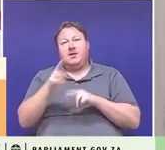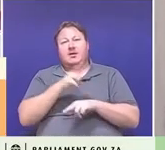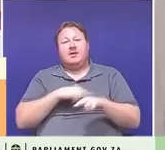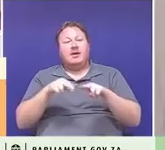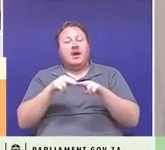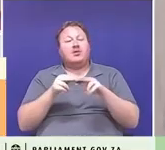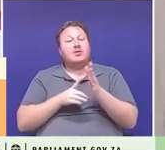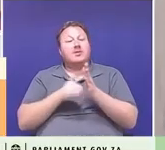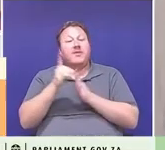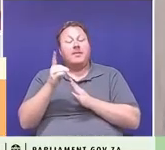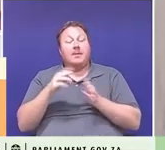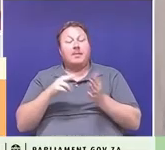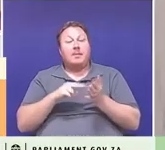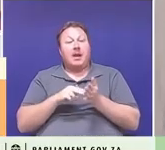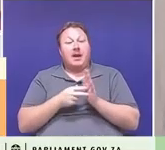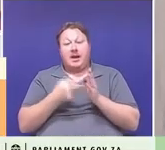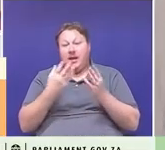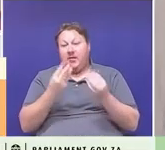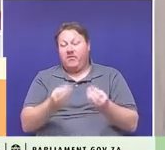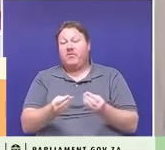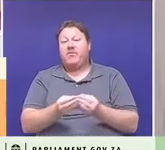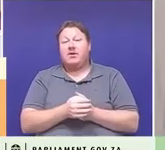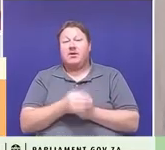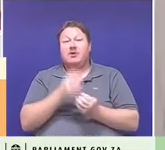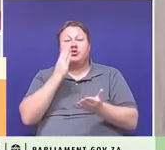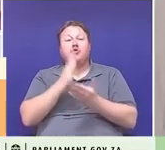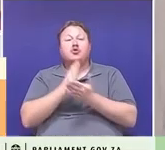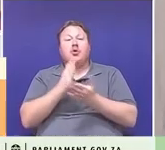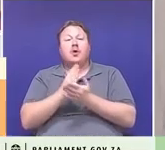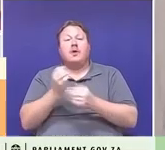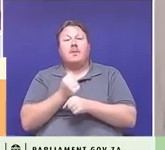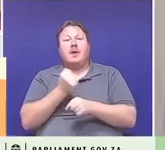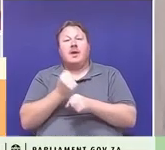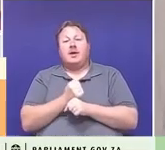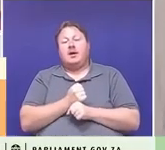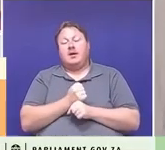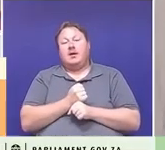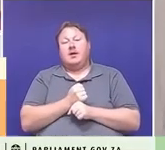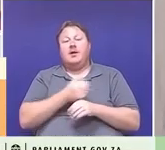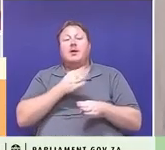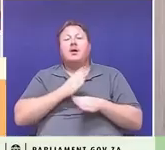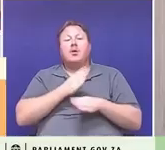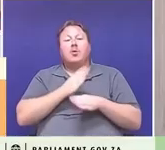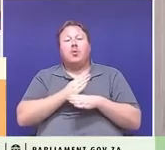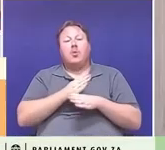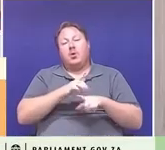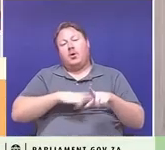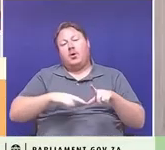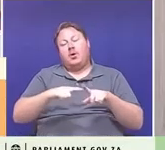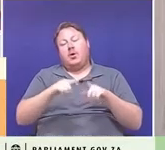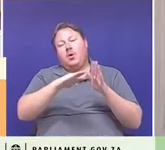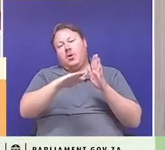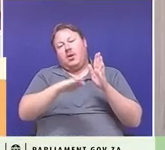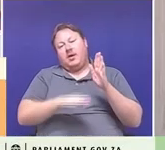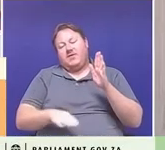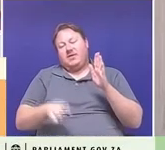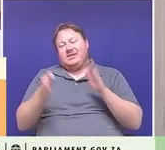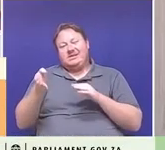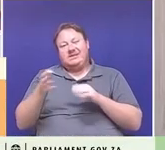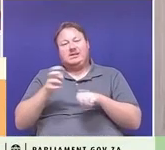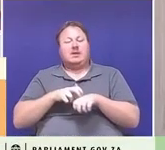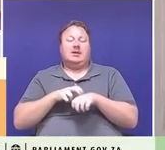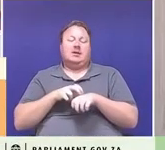National Development Plan, which we need to ensure that it works at the very local level that it is meant to